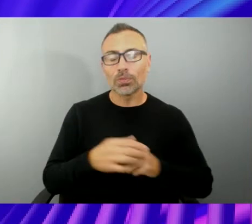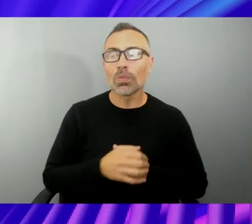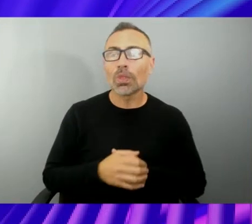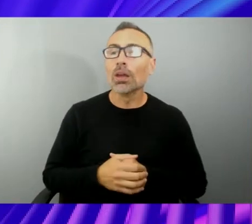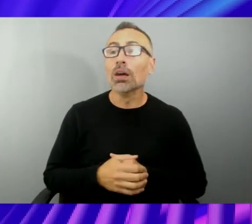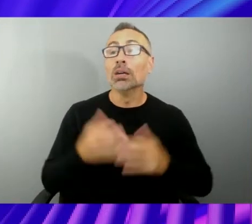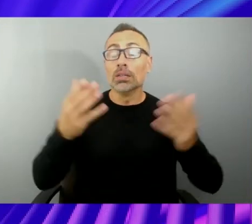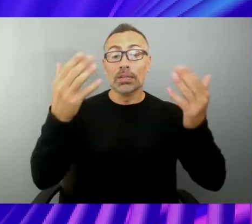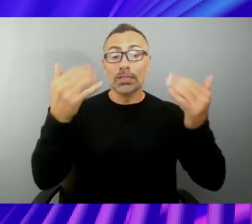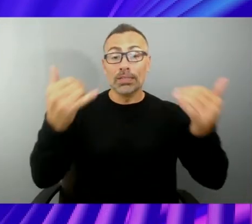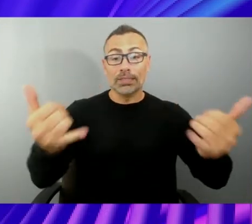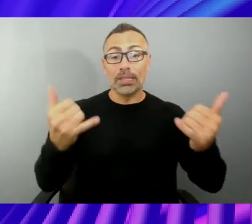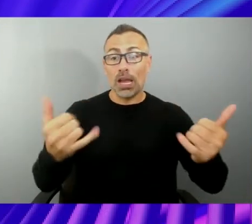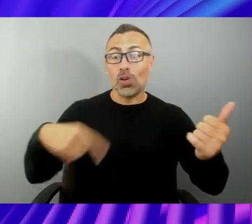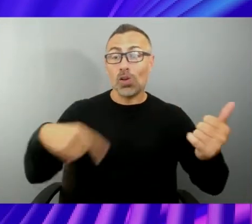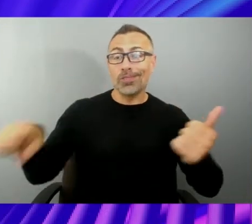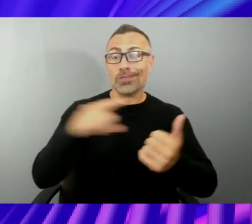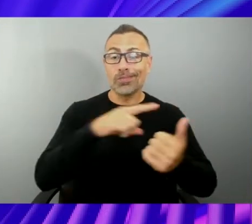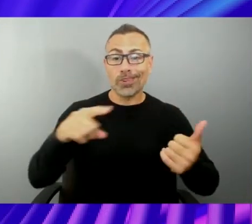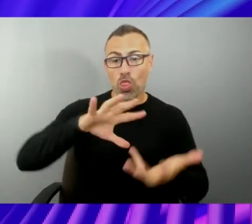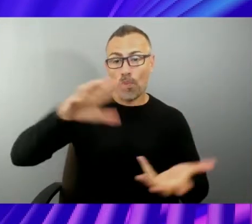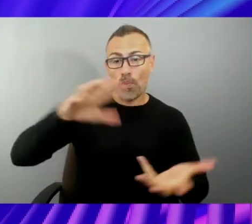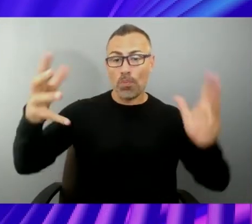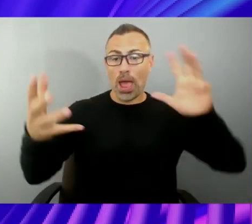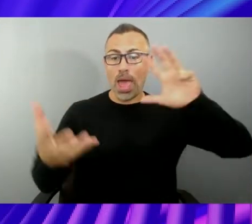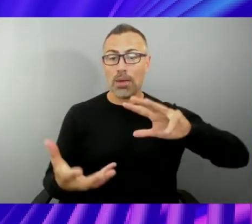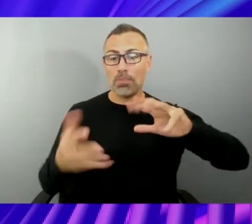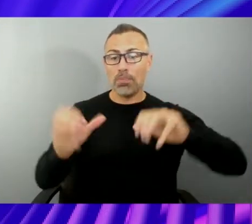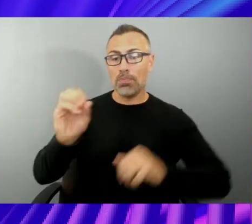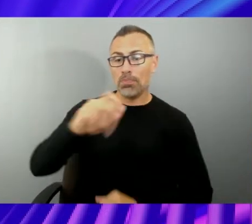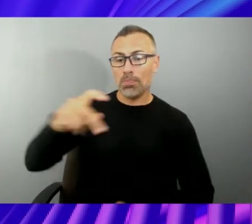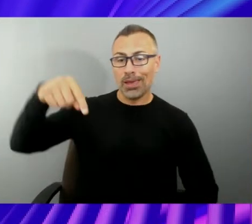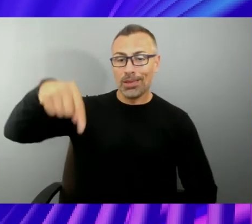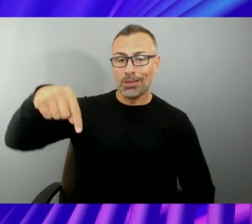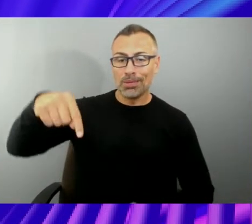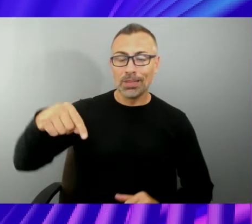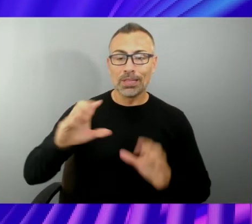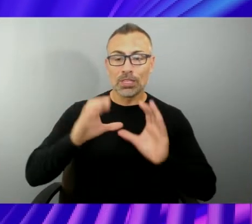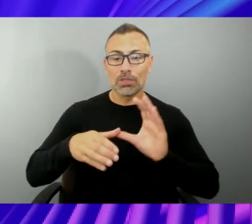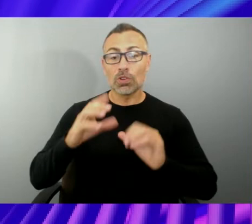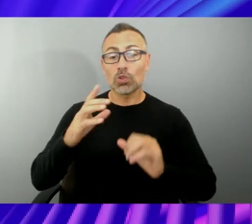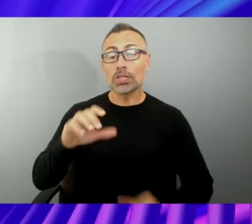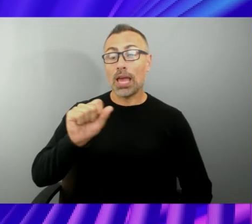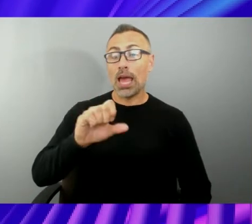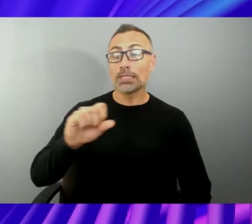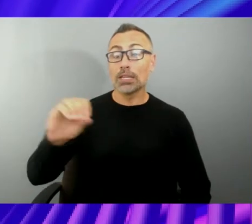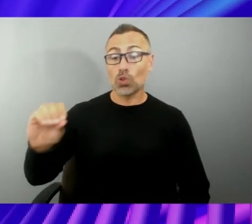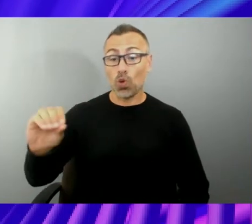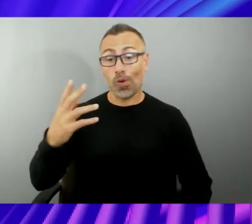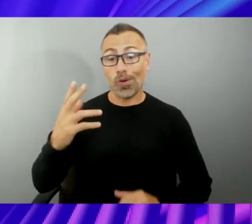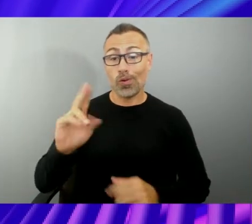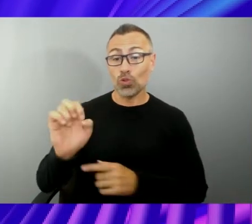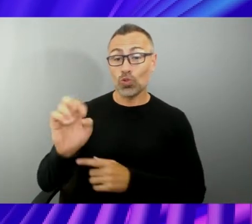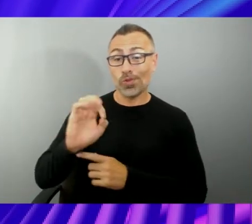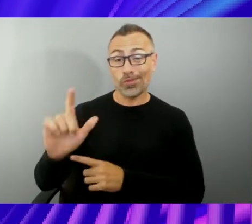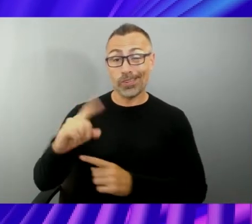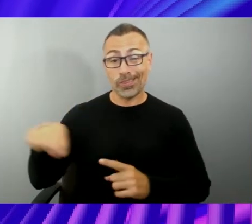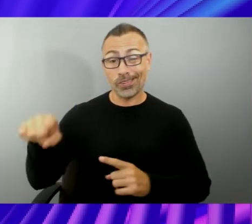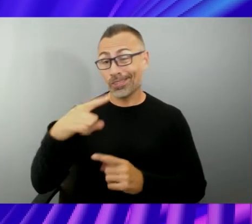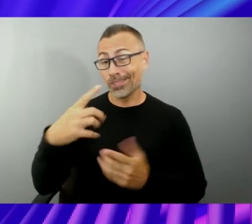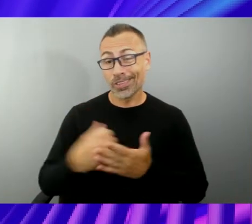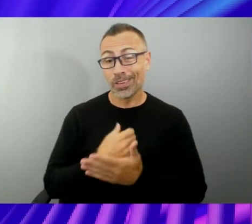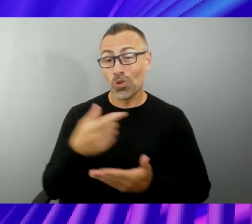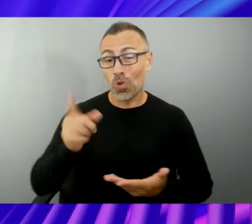this this configuration, right? Here, the single sign-in URL is basically, you can get it from